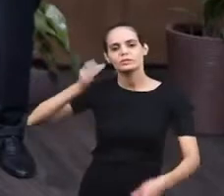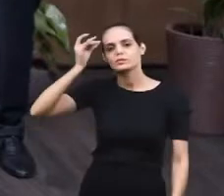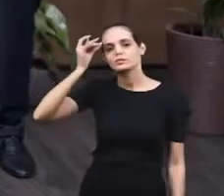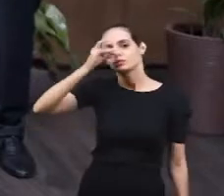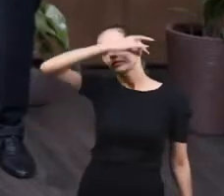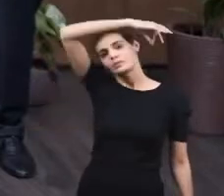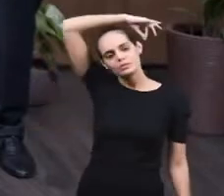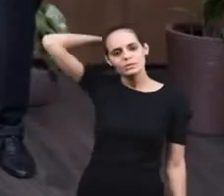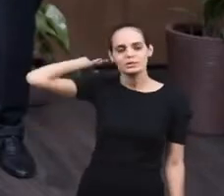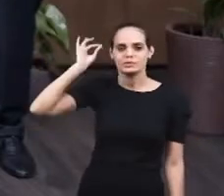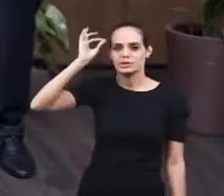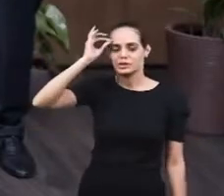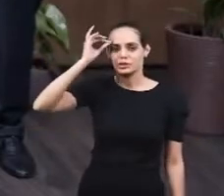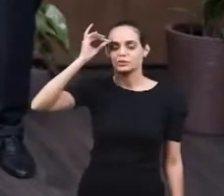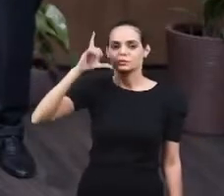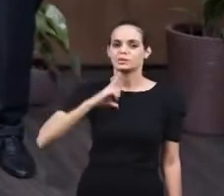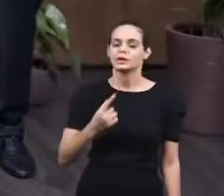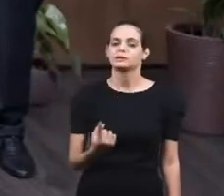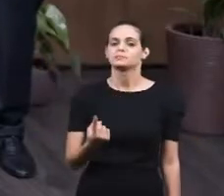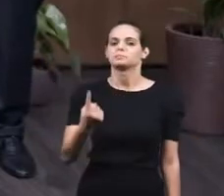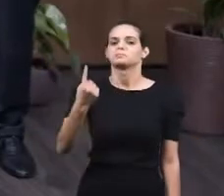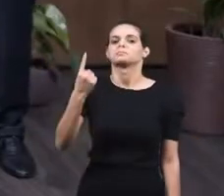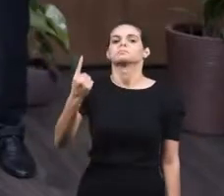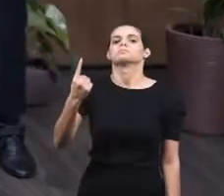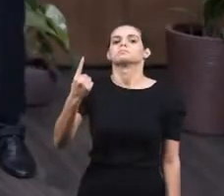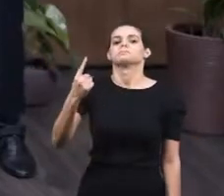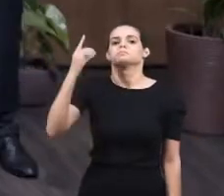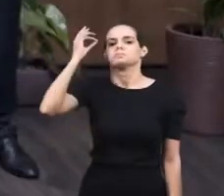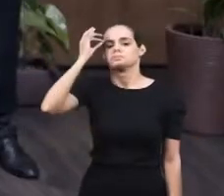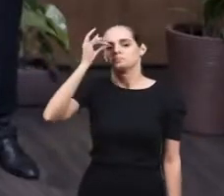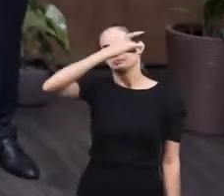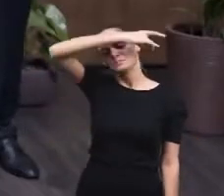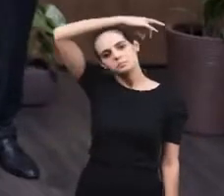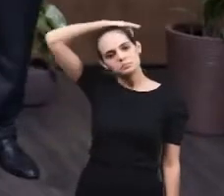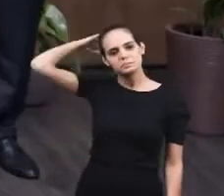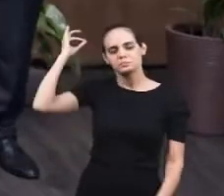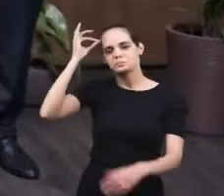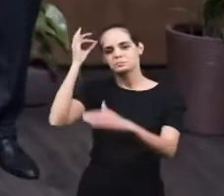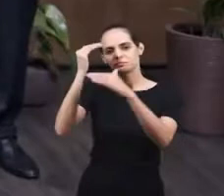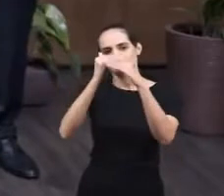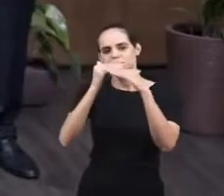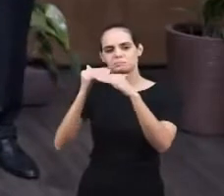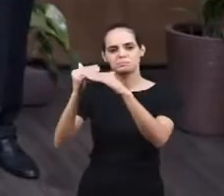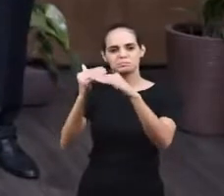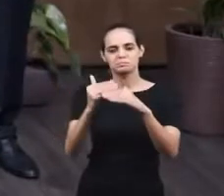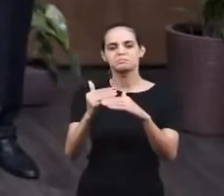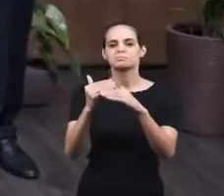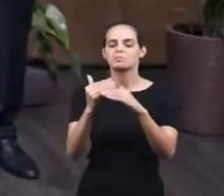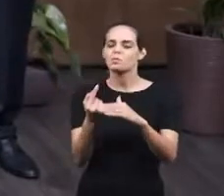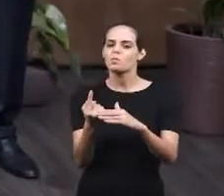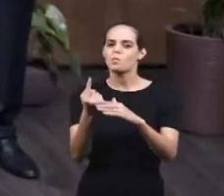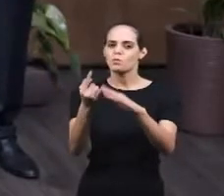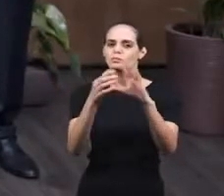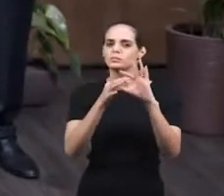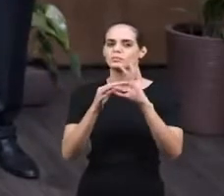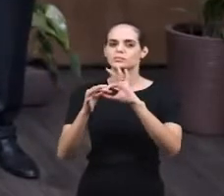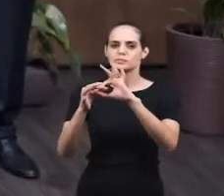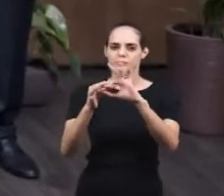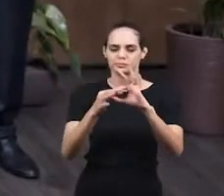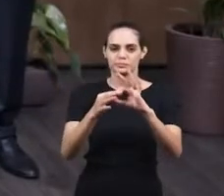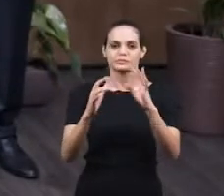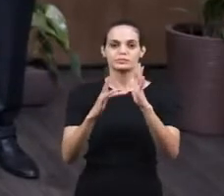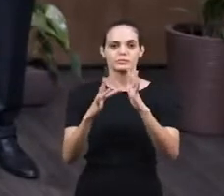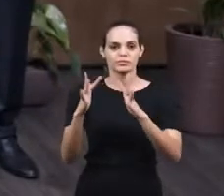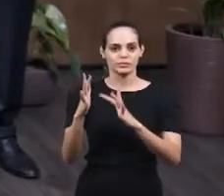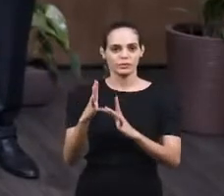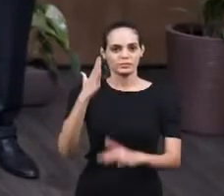the Holy Spirit's government, and only then can you reach unity in the Spirit. The Lord Jesus knew that the church